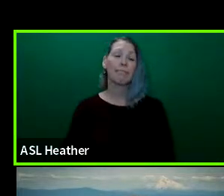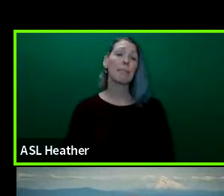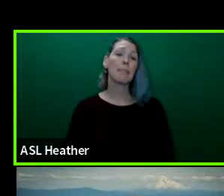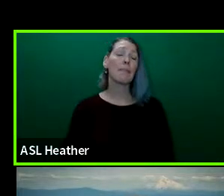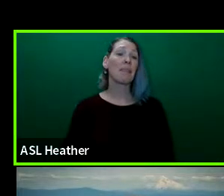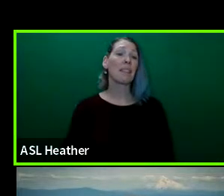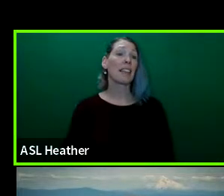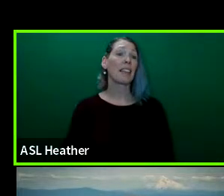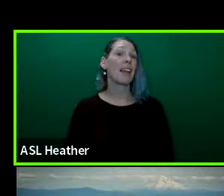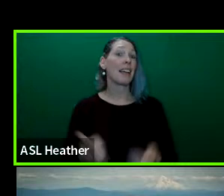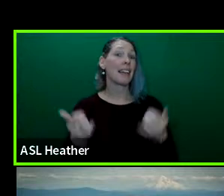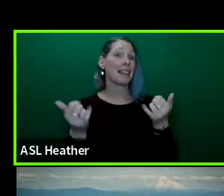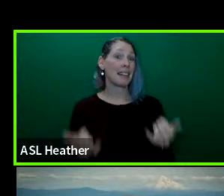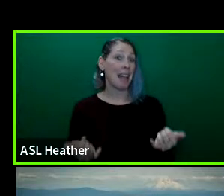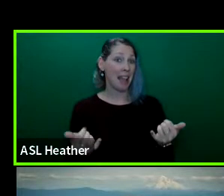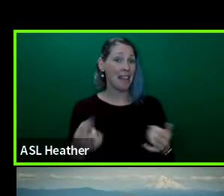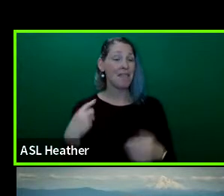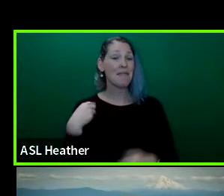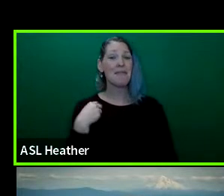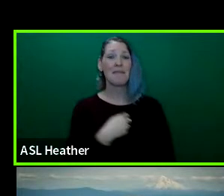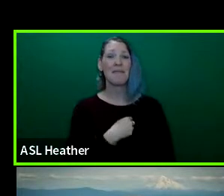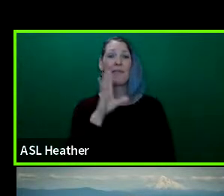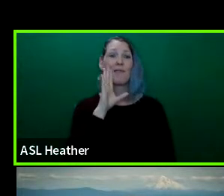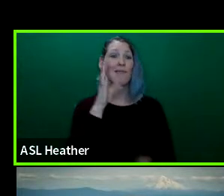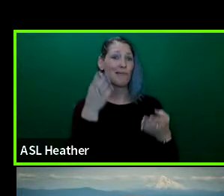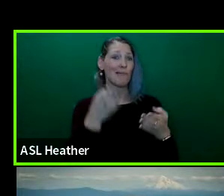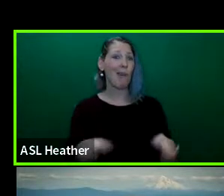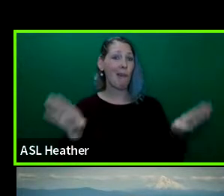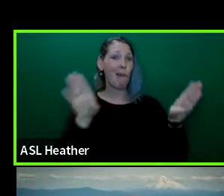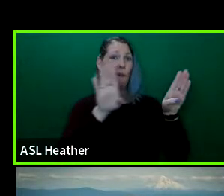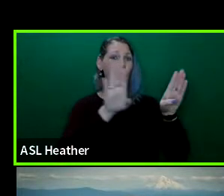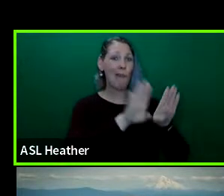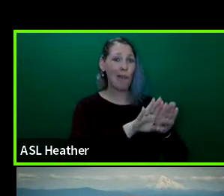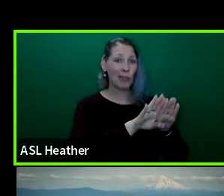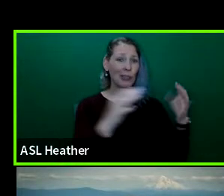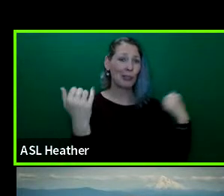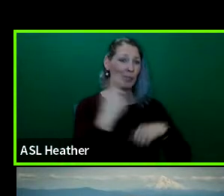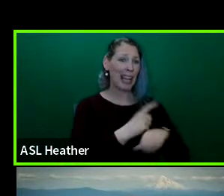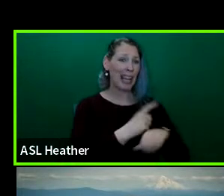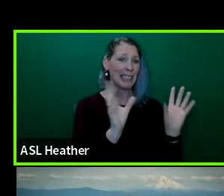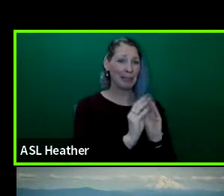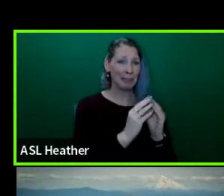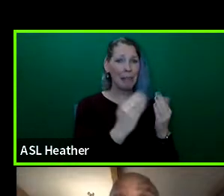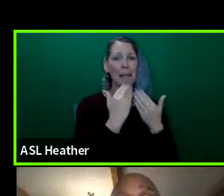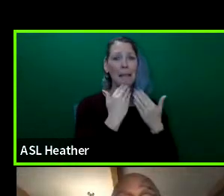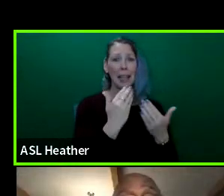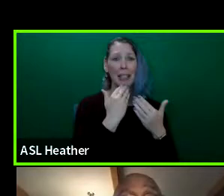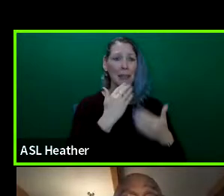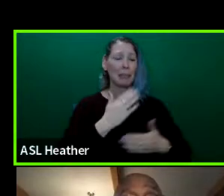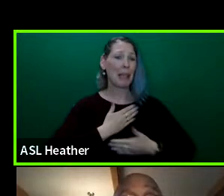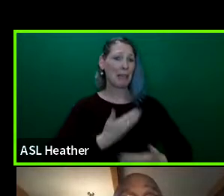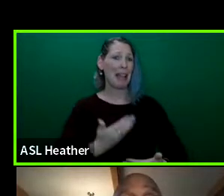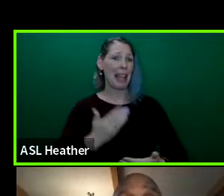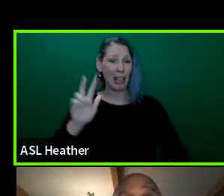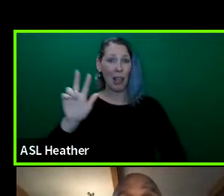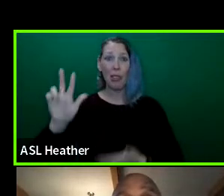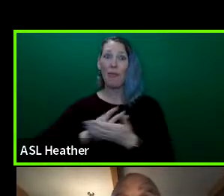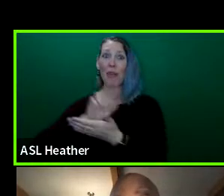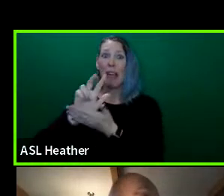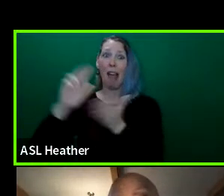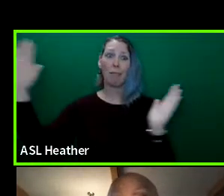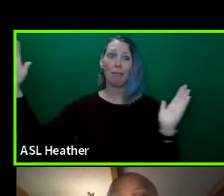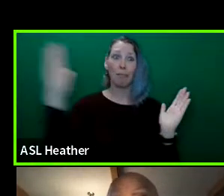with that, we are going to close today's meeting. Thanks again for your willingness to extend to 3 hours. I'm glad that we